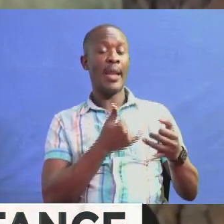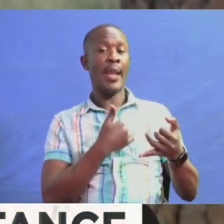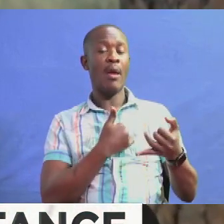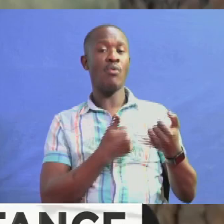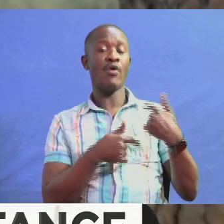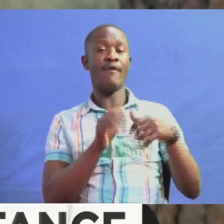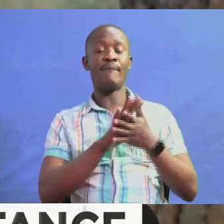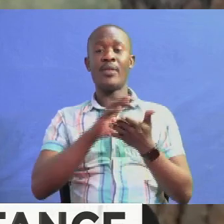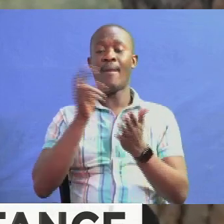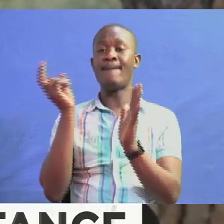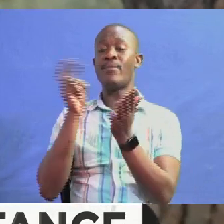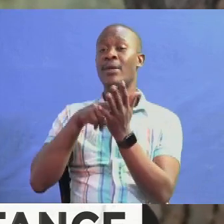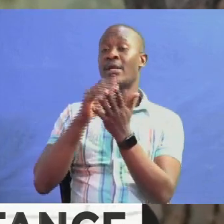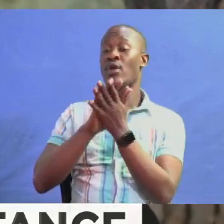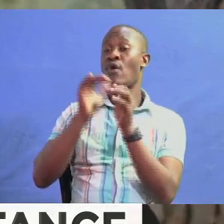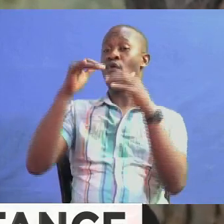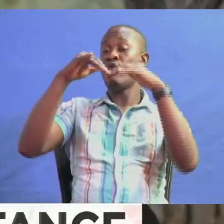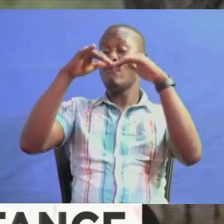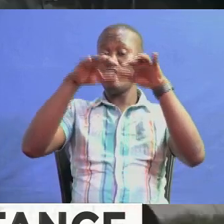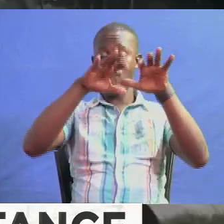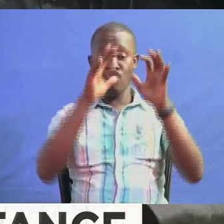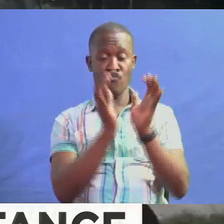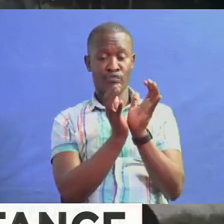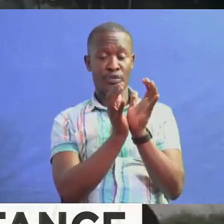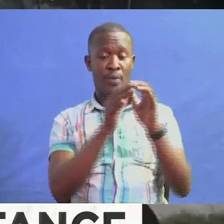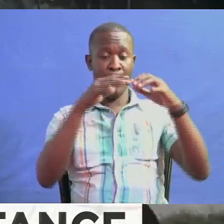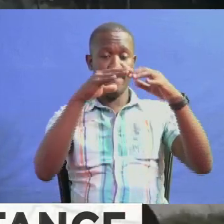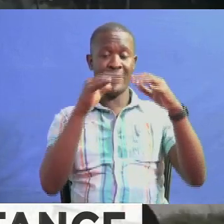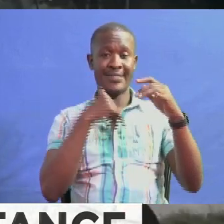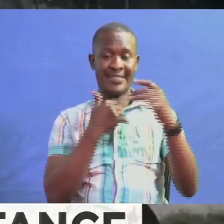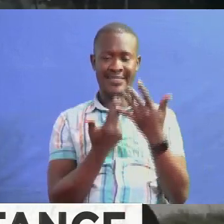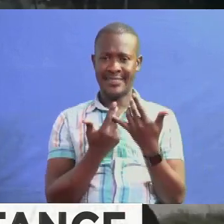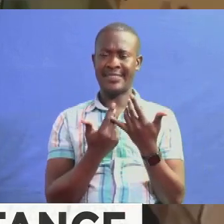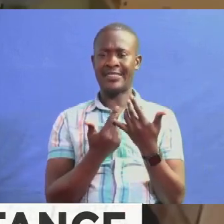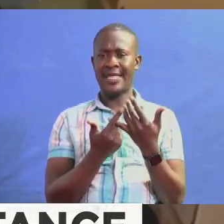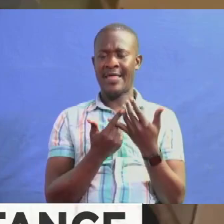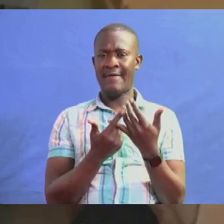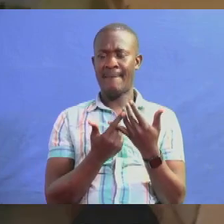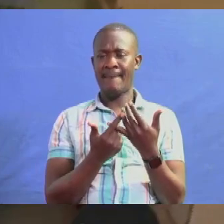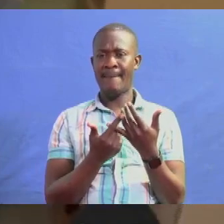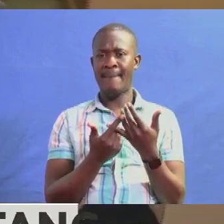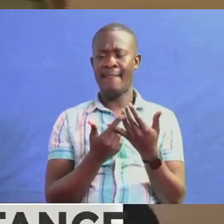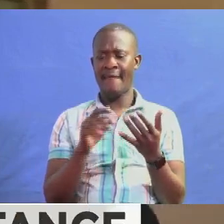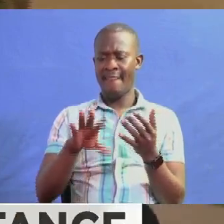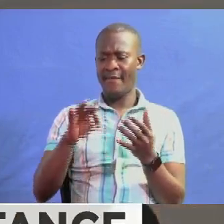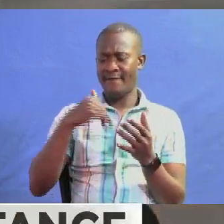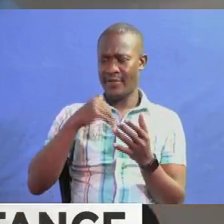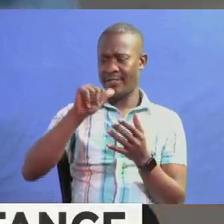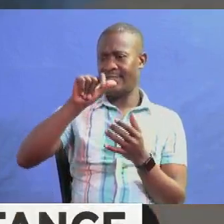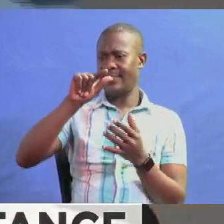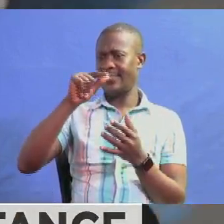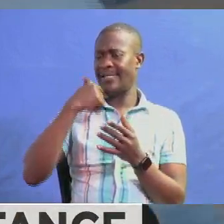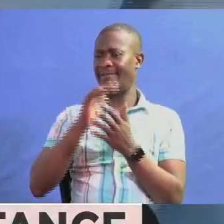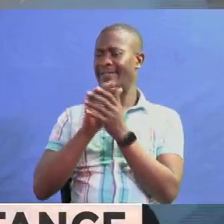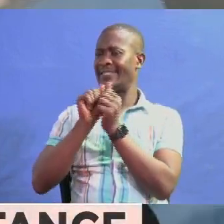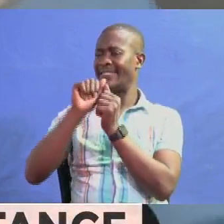inoculation projects for mushrooms to help with fire mitigation. At the Mycology Center Boulder Mushroom, founder Zach Hedstrom tends